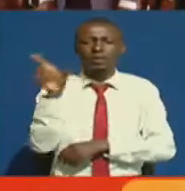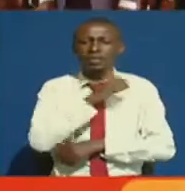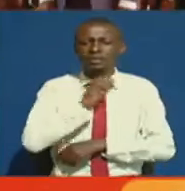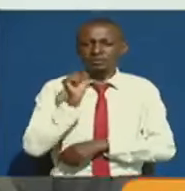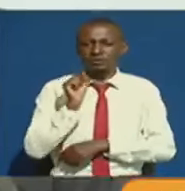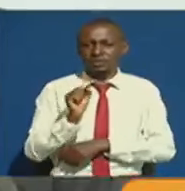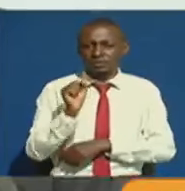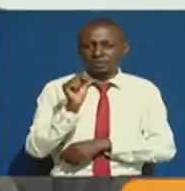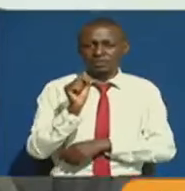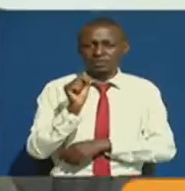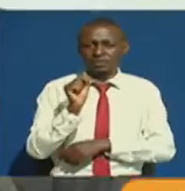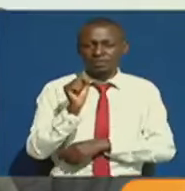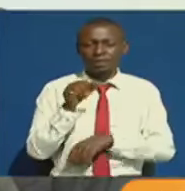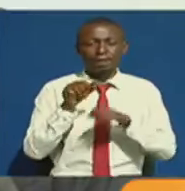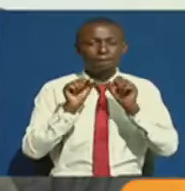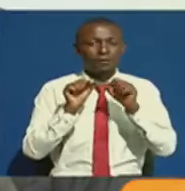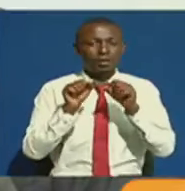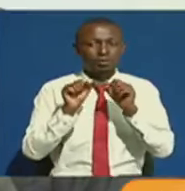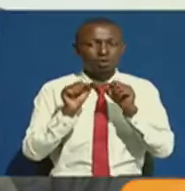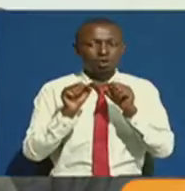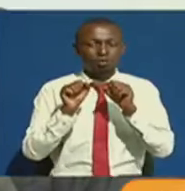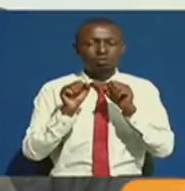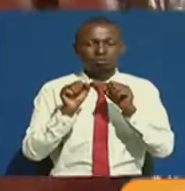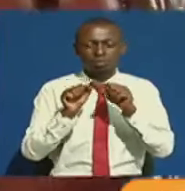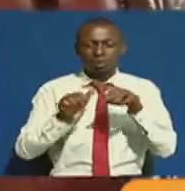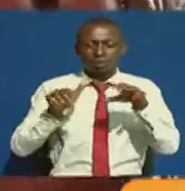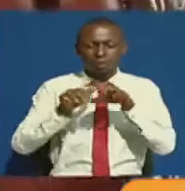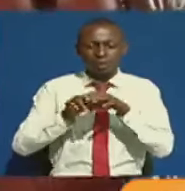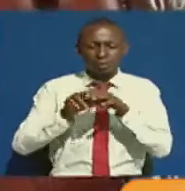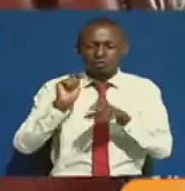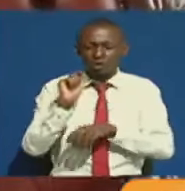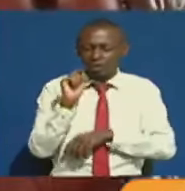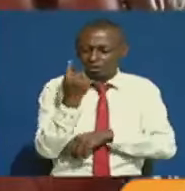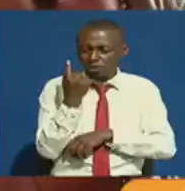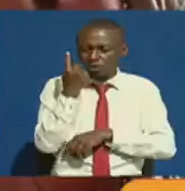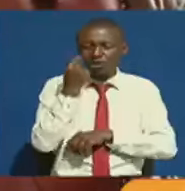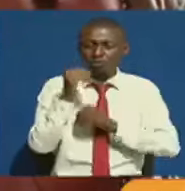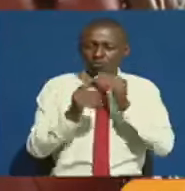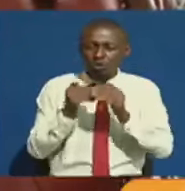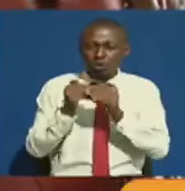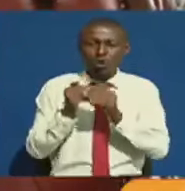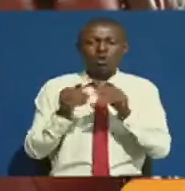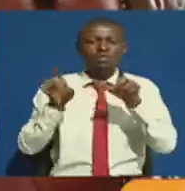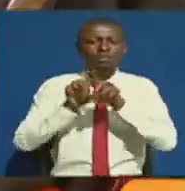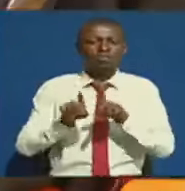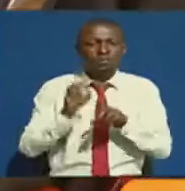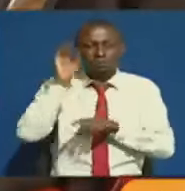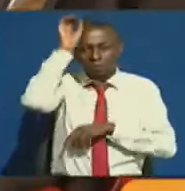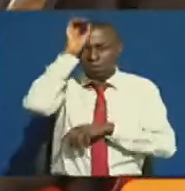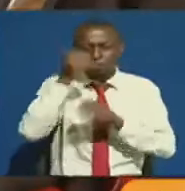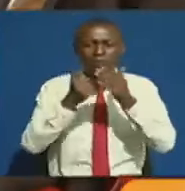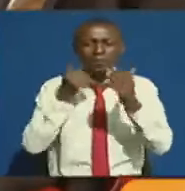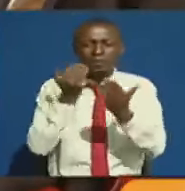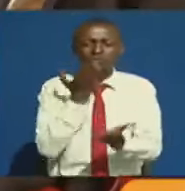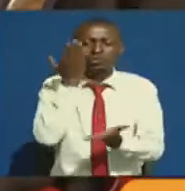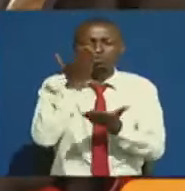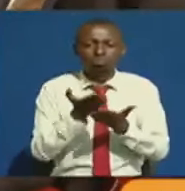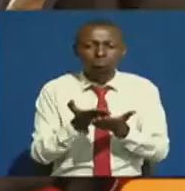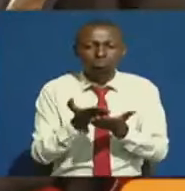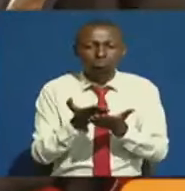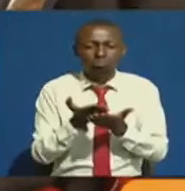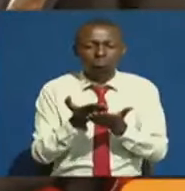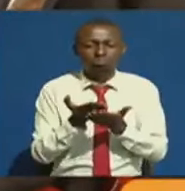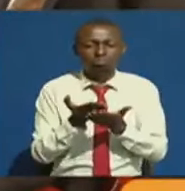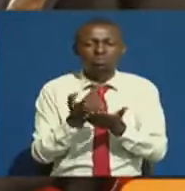And to galvanize the Kenya Kwanza coalition members ahead of its tabling, the ruling coalition has called for